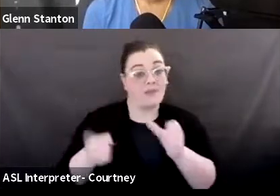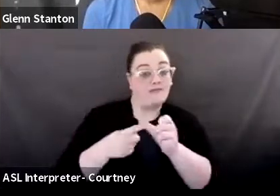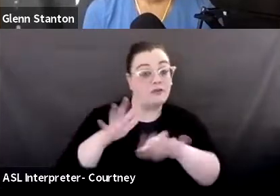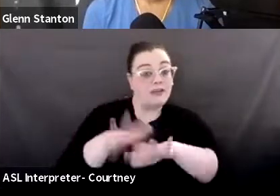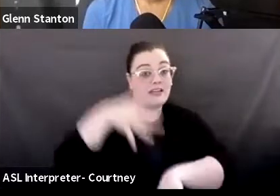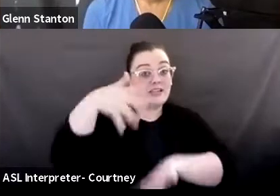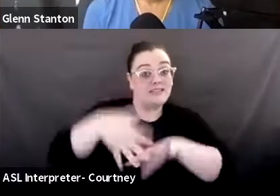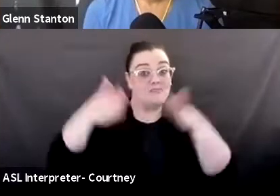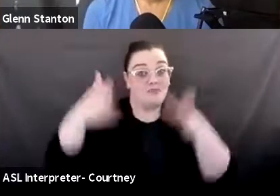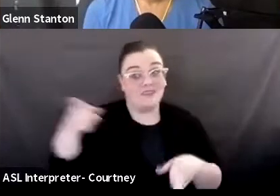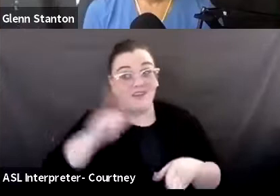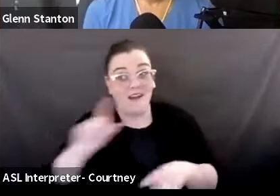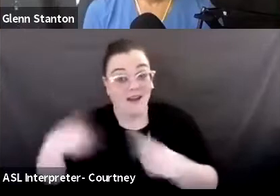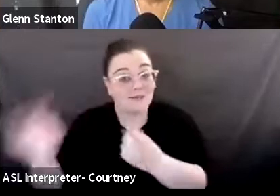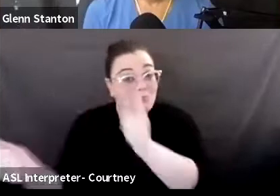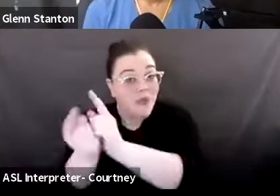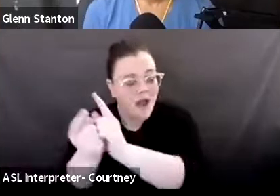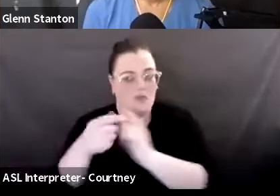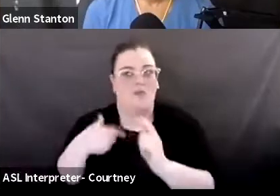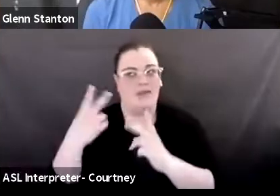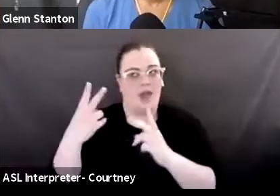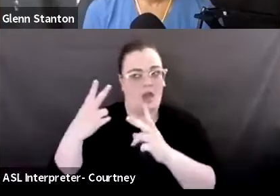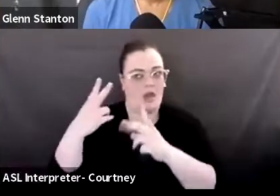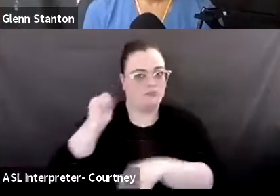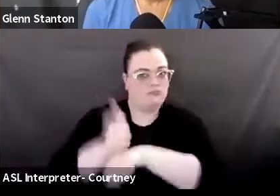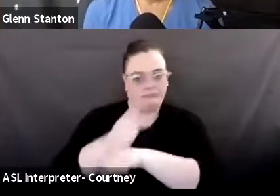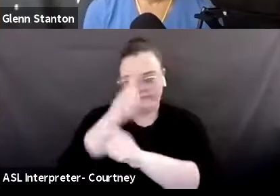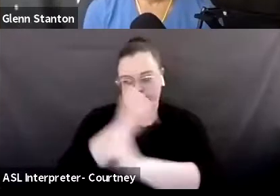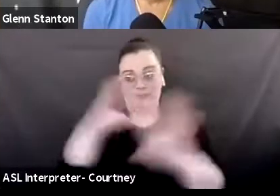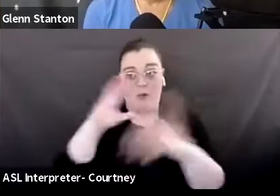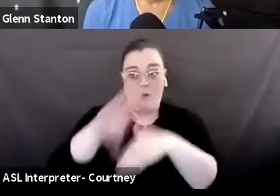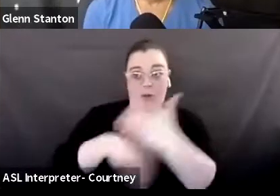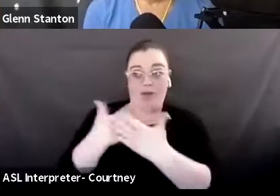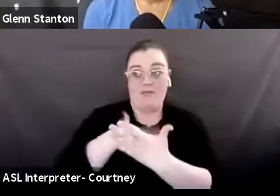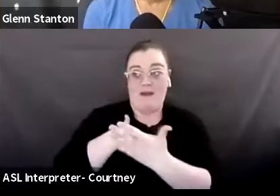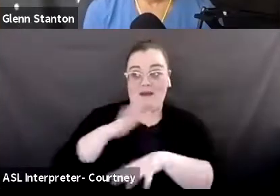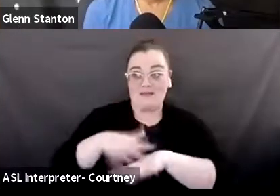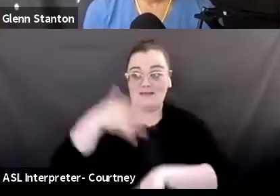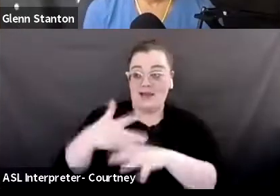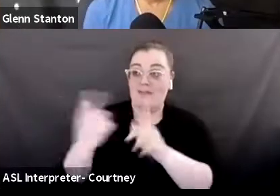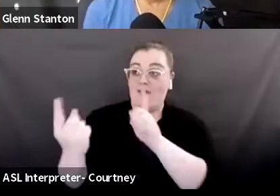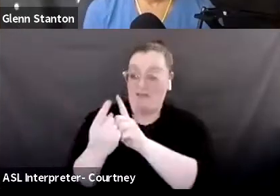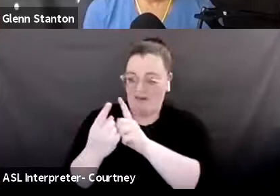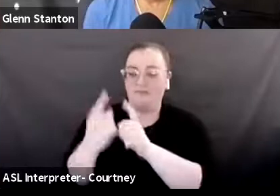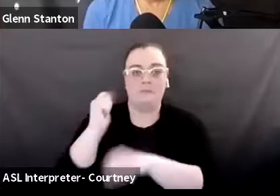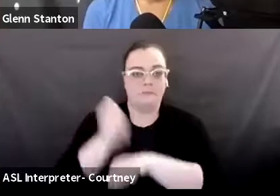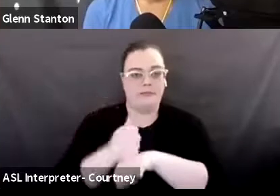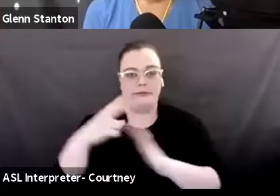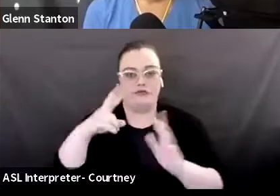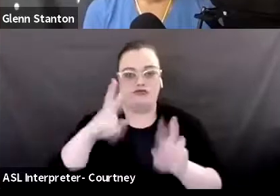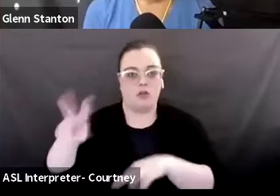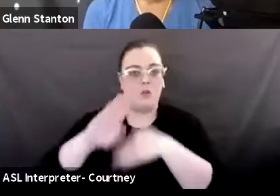this continent that they've ever met. And so then I took that on to myself, because when they expanded, you